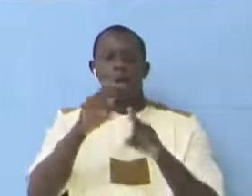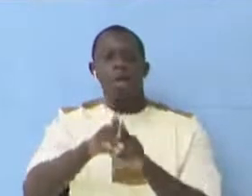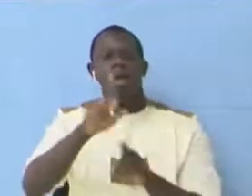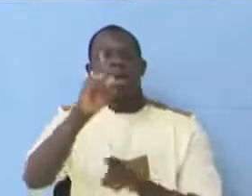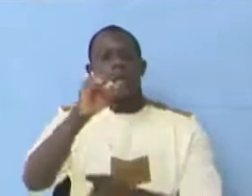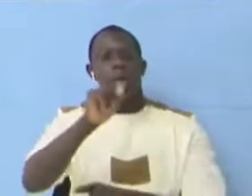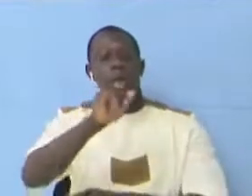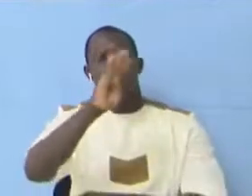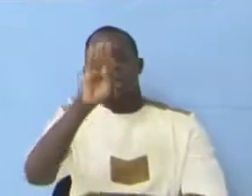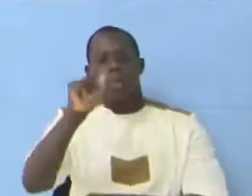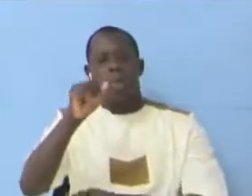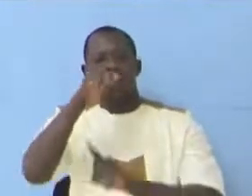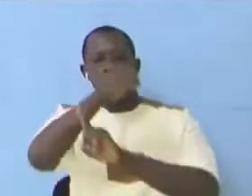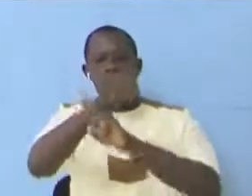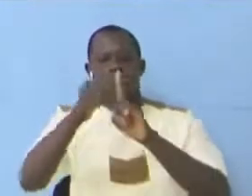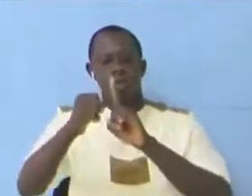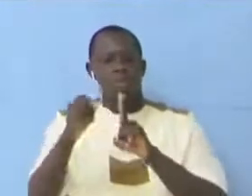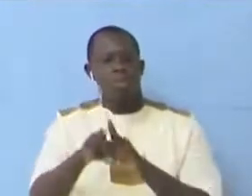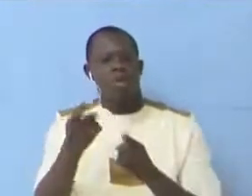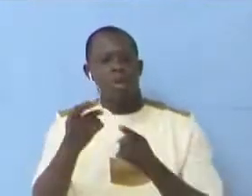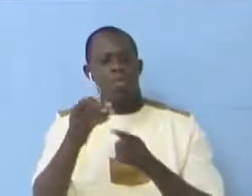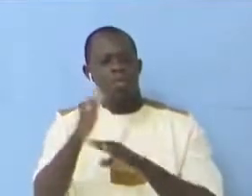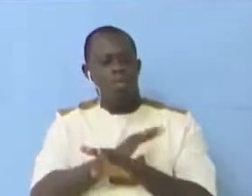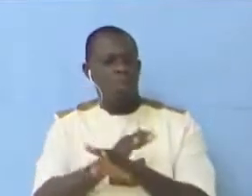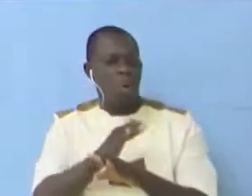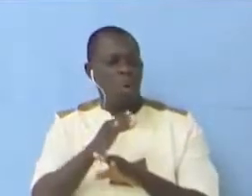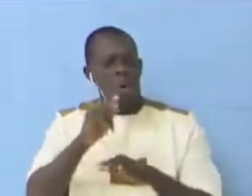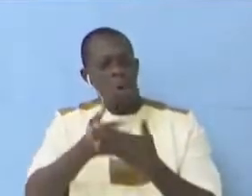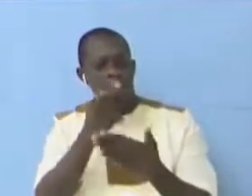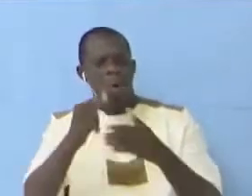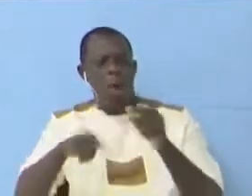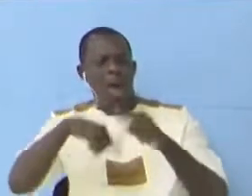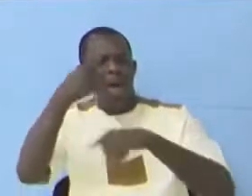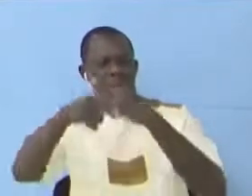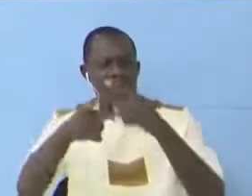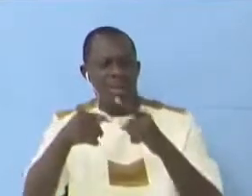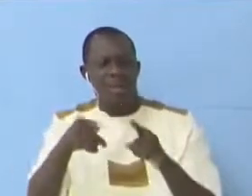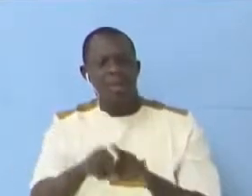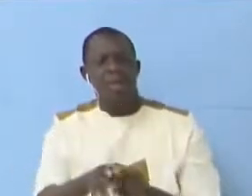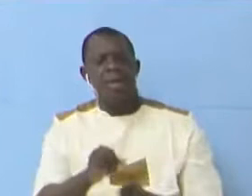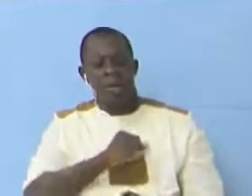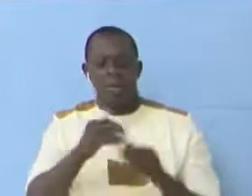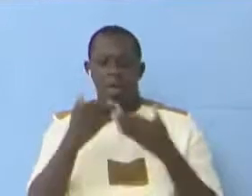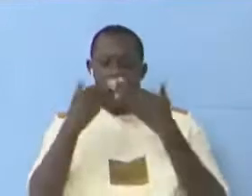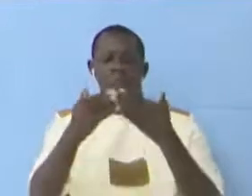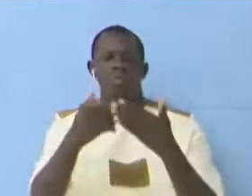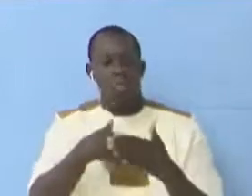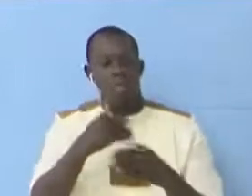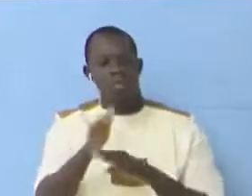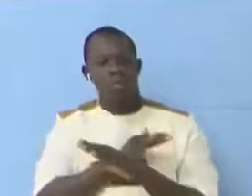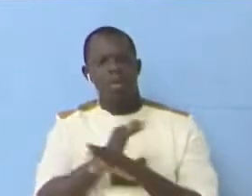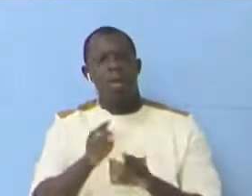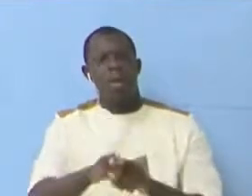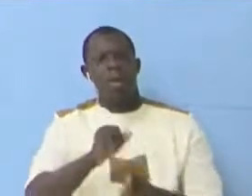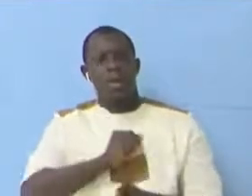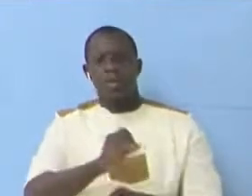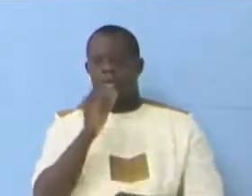Either before that or after that. And I told him no. He said as his deputy he should have told